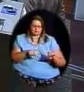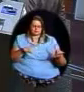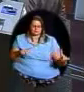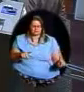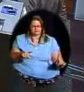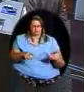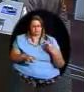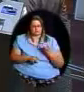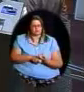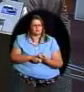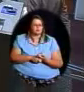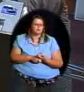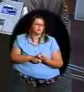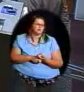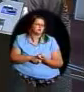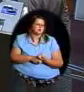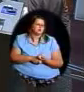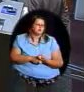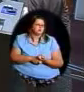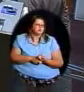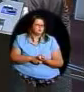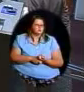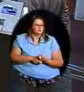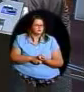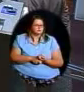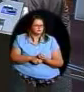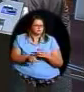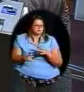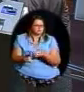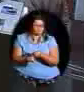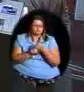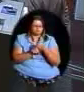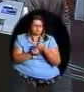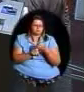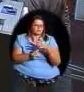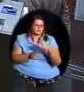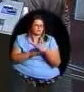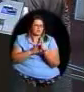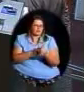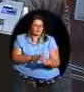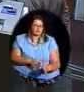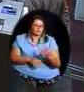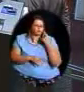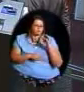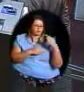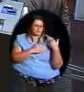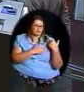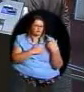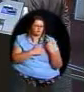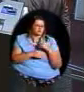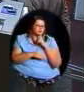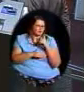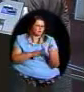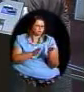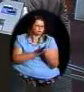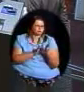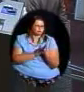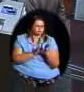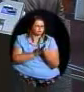to hold that leader and the group that supports the leader accountable. So I commend you for doing